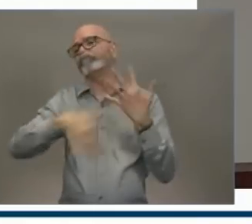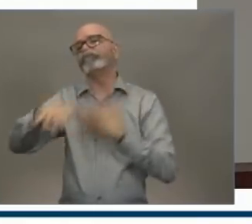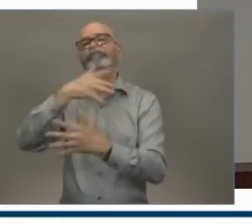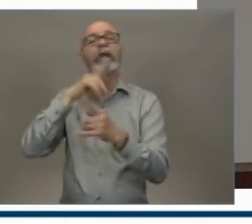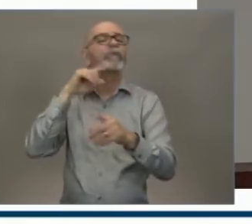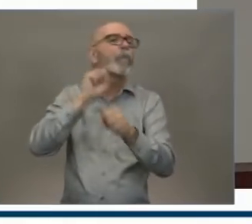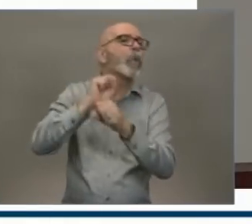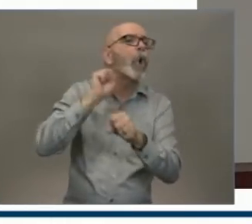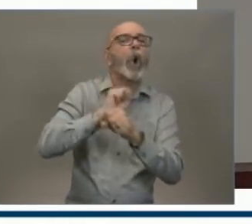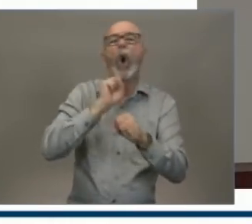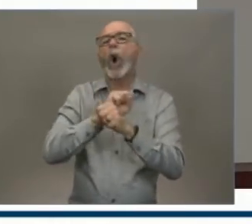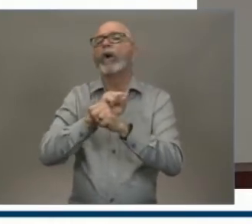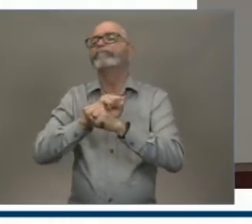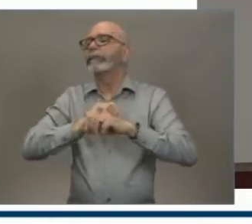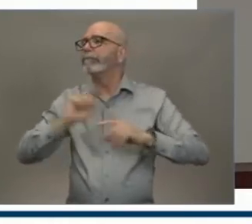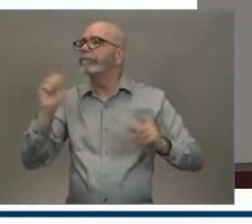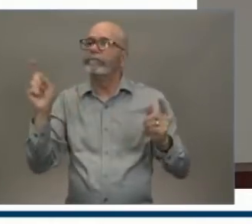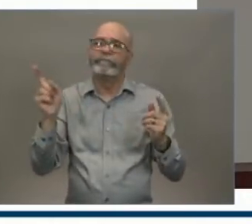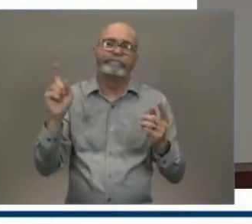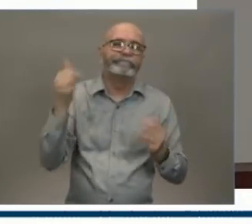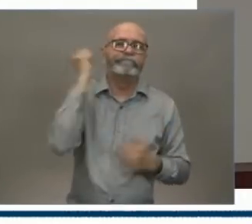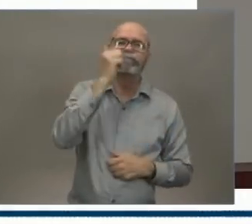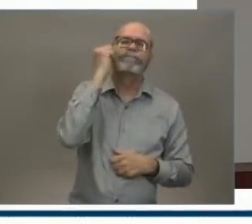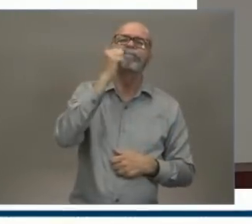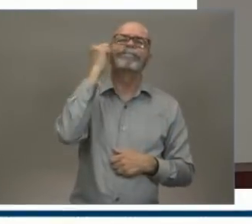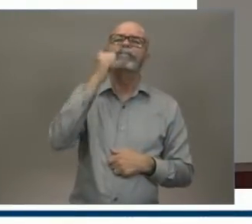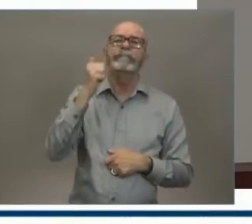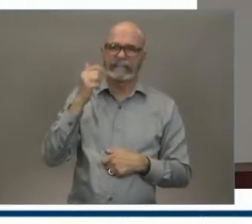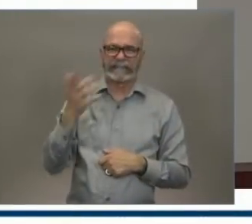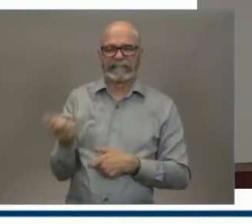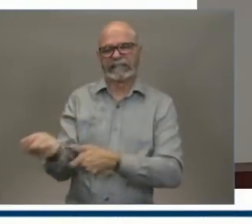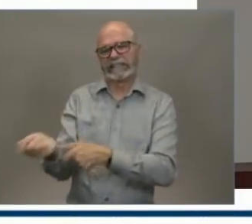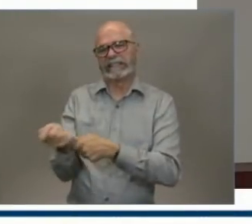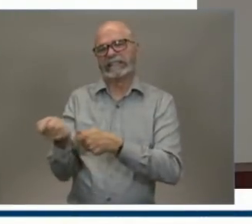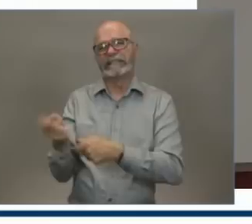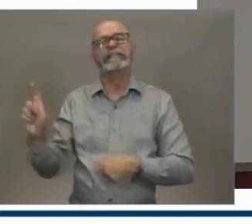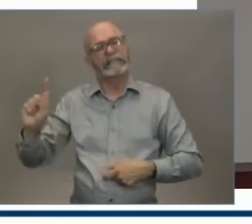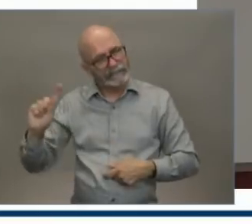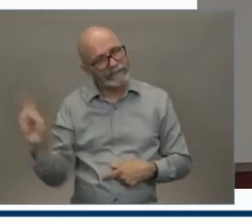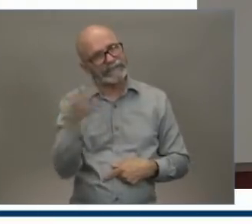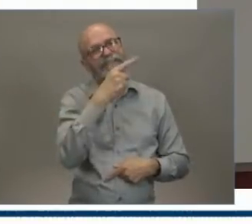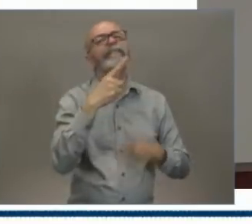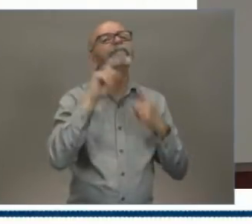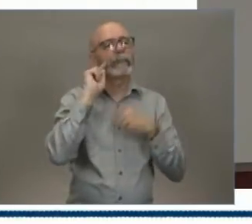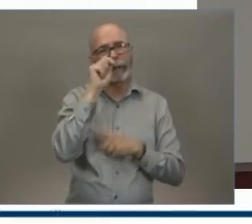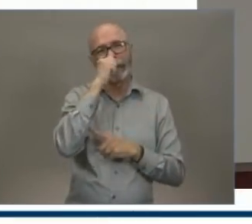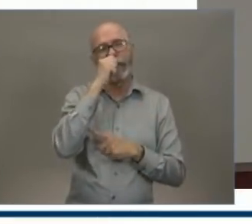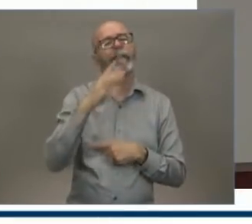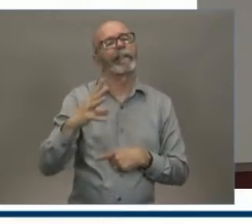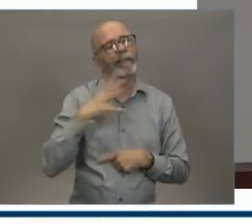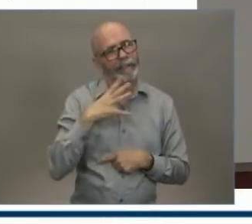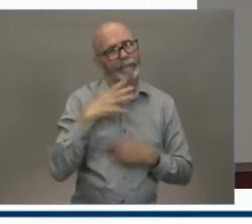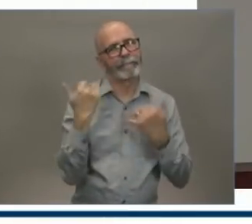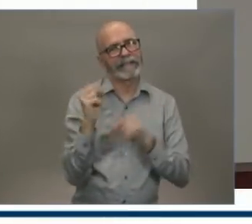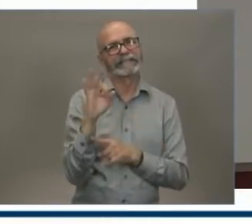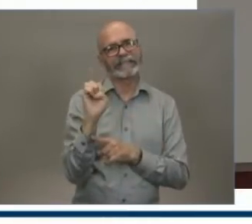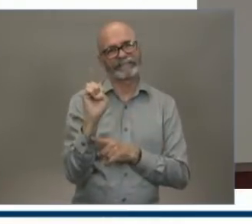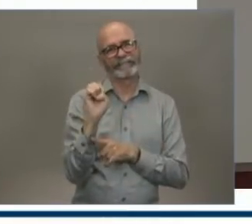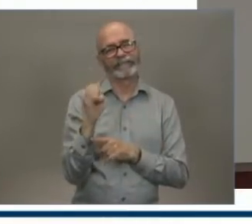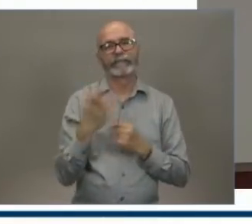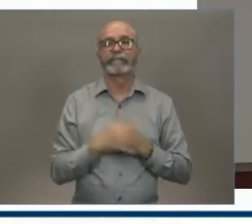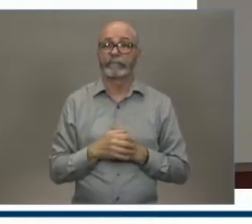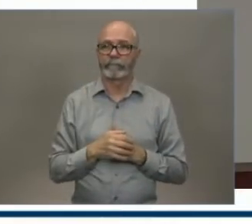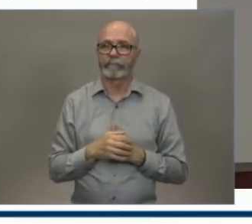If you're around lots of other people, we encourage you to get tested on a regular basis. So for today's